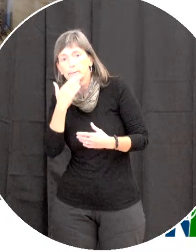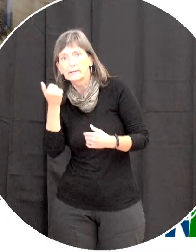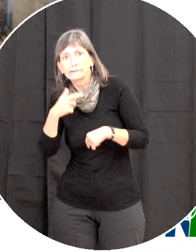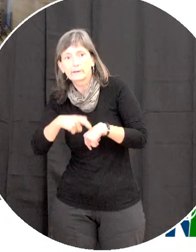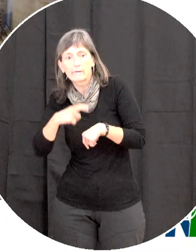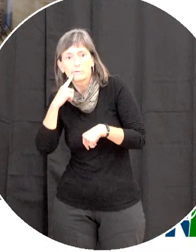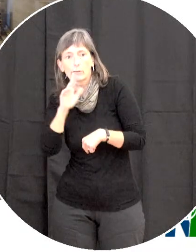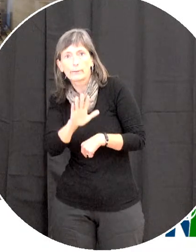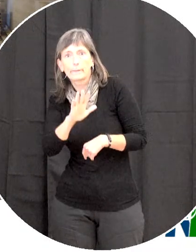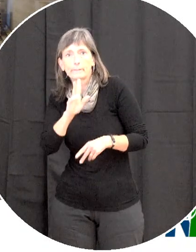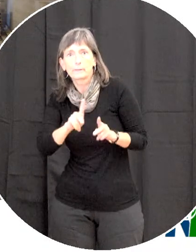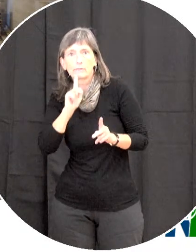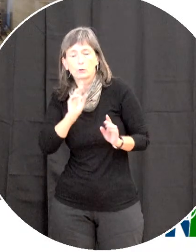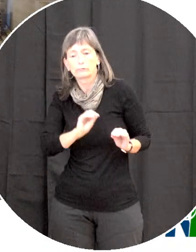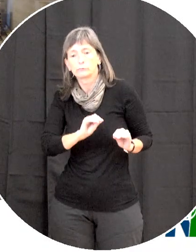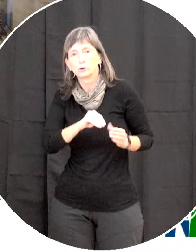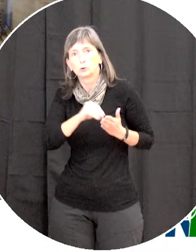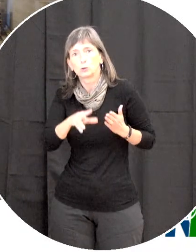finished early in the new year.